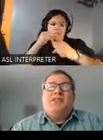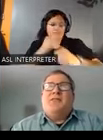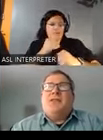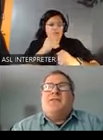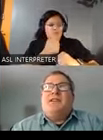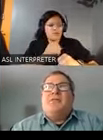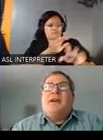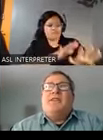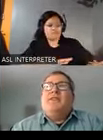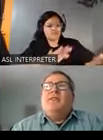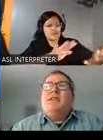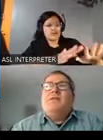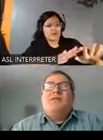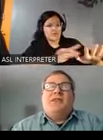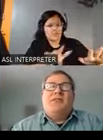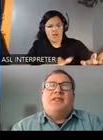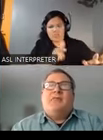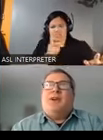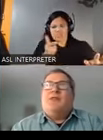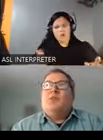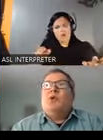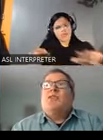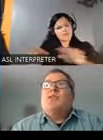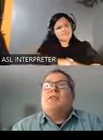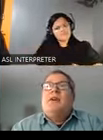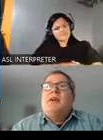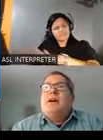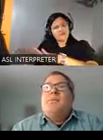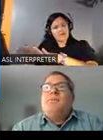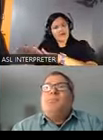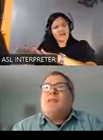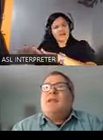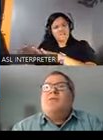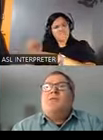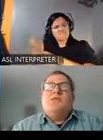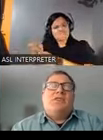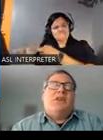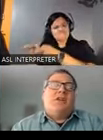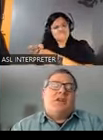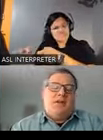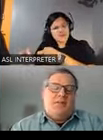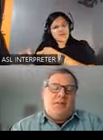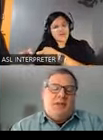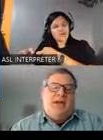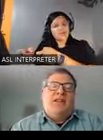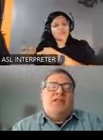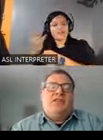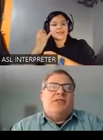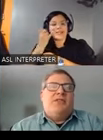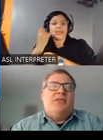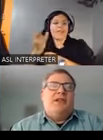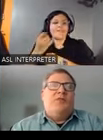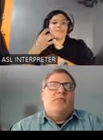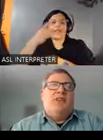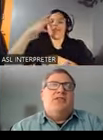places are affected by the infrastructure that power supports? if you lose an electrical